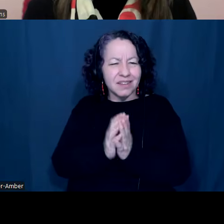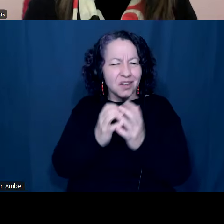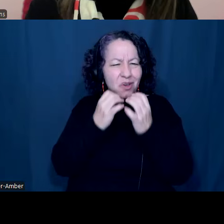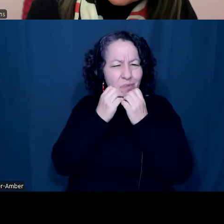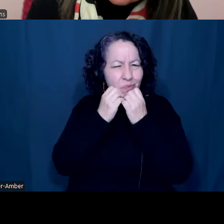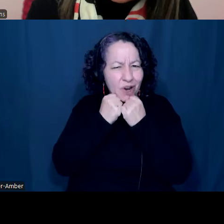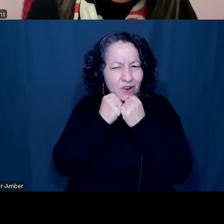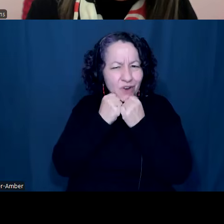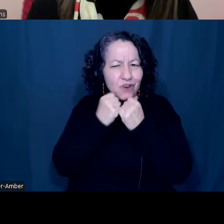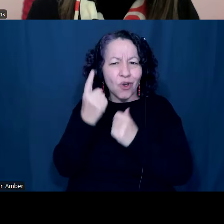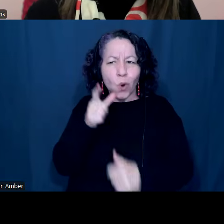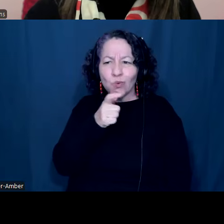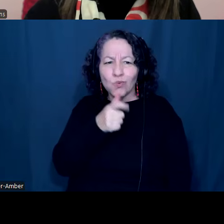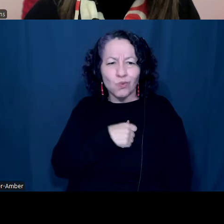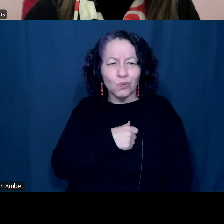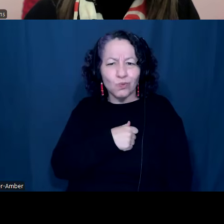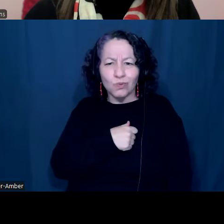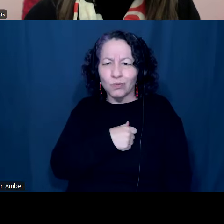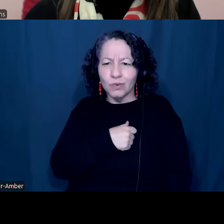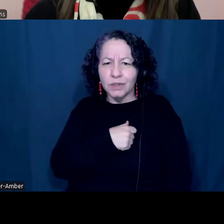preservation for whom?